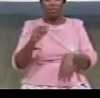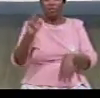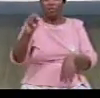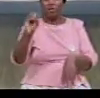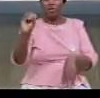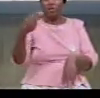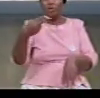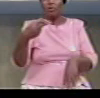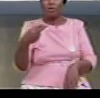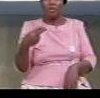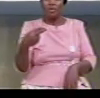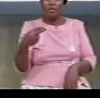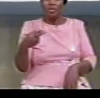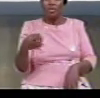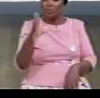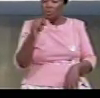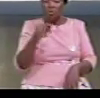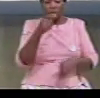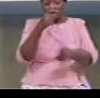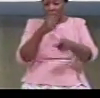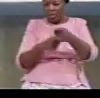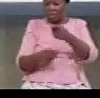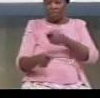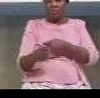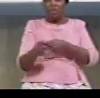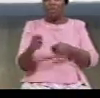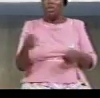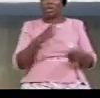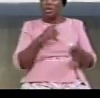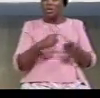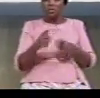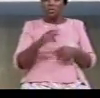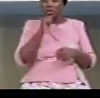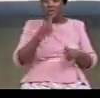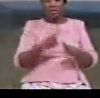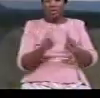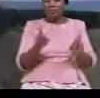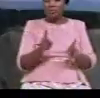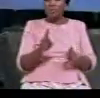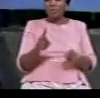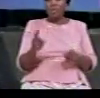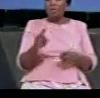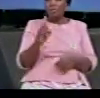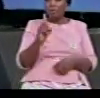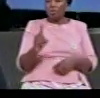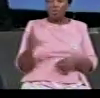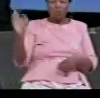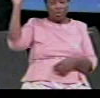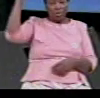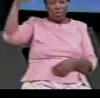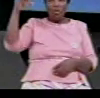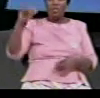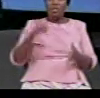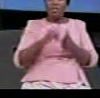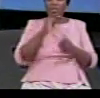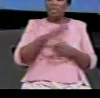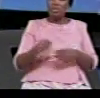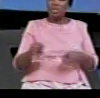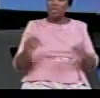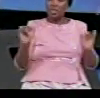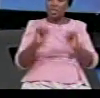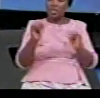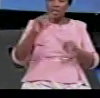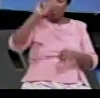It is no replacement. It's not a different sun. It's the same sun that keeps